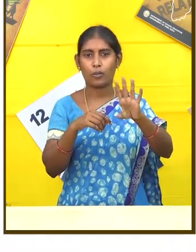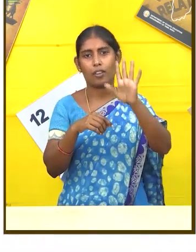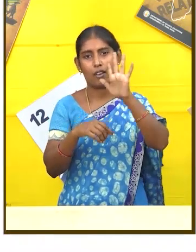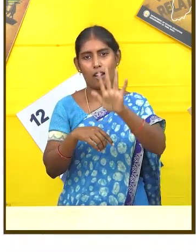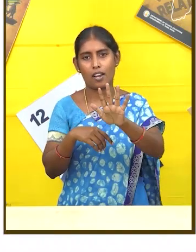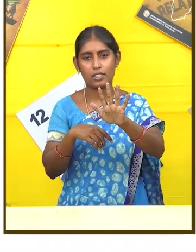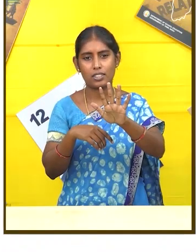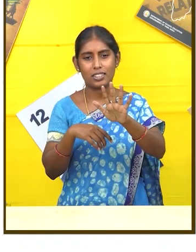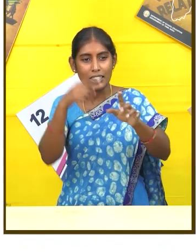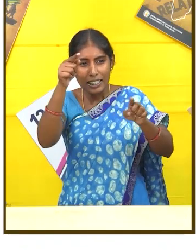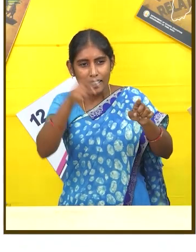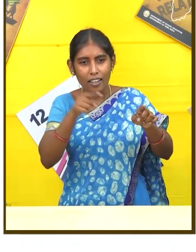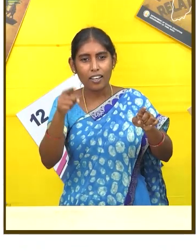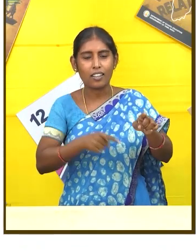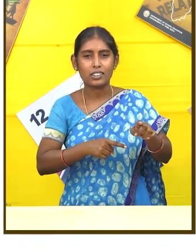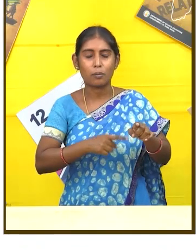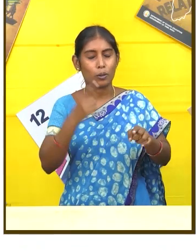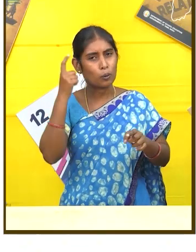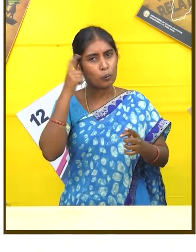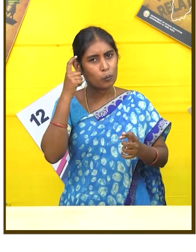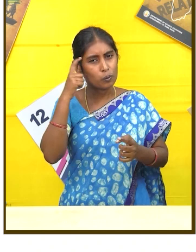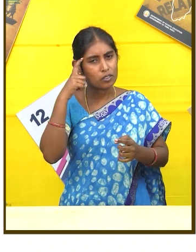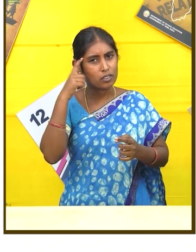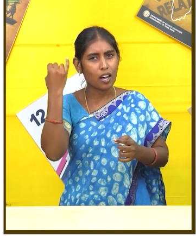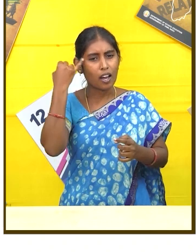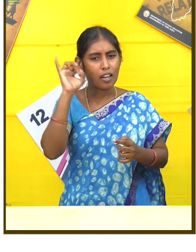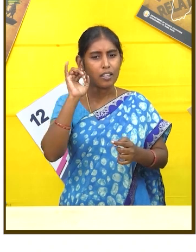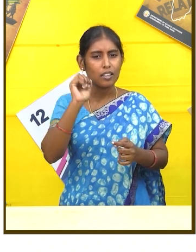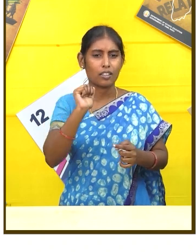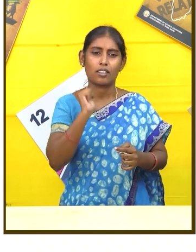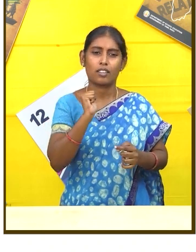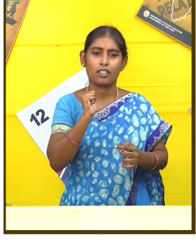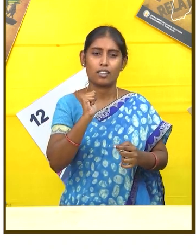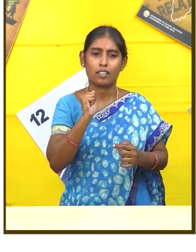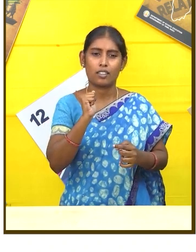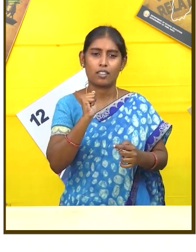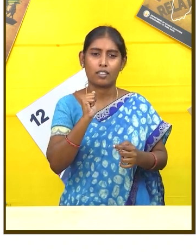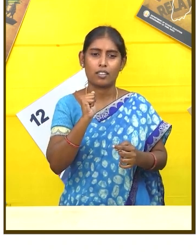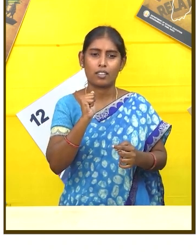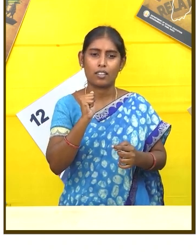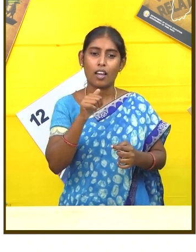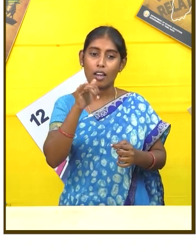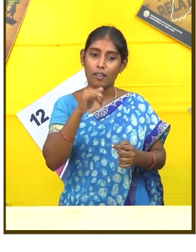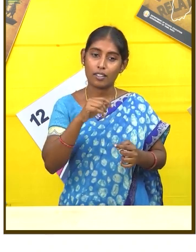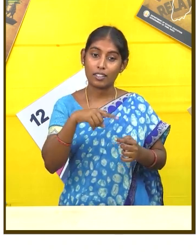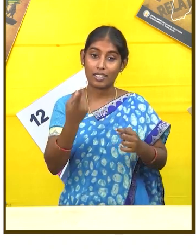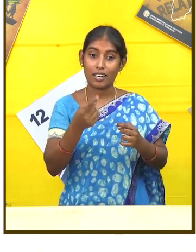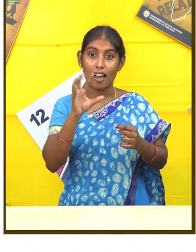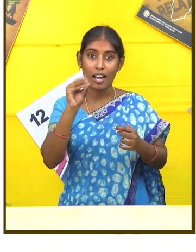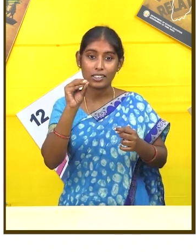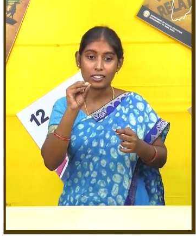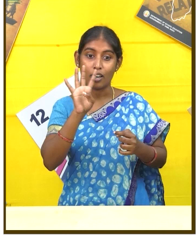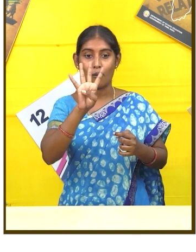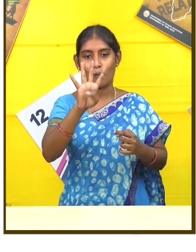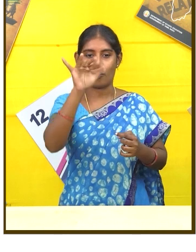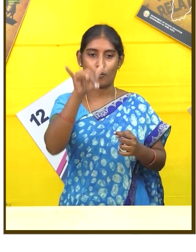case, in the fourth equation, the coefficient of y is 1. In the fifth equation, the coefficient of y is 4. So